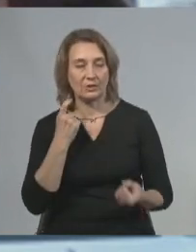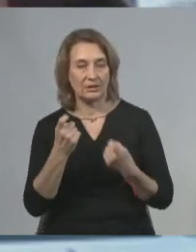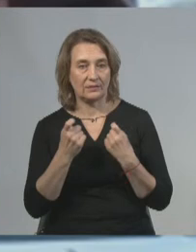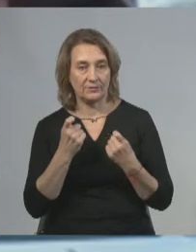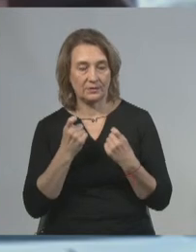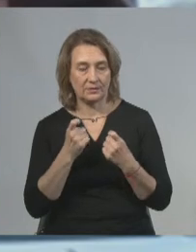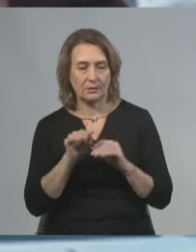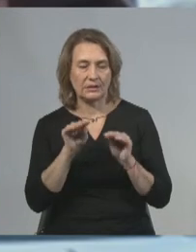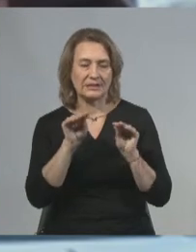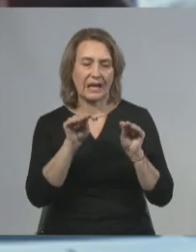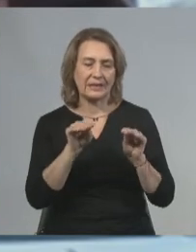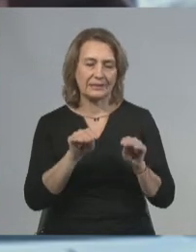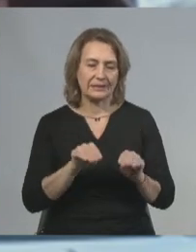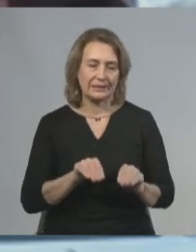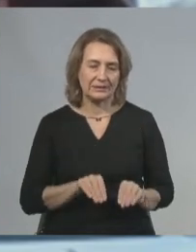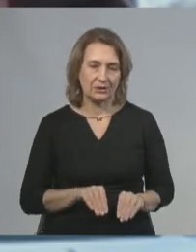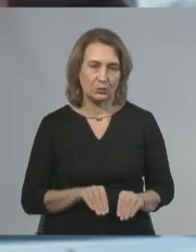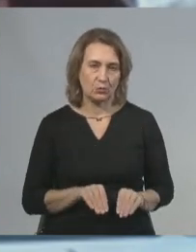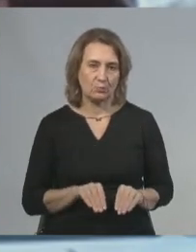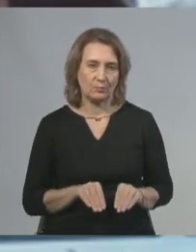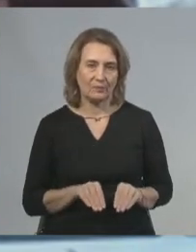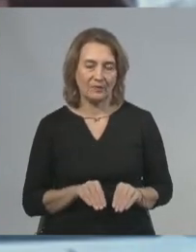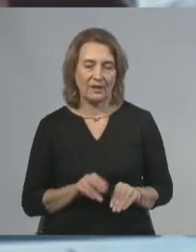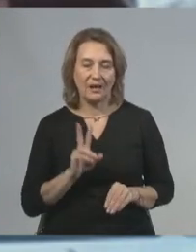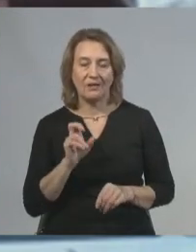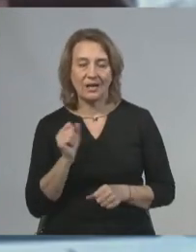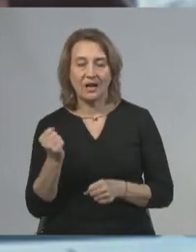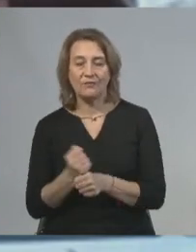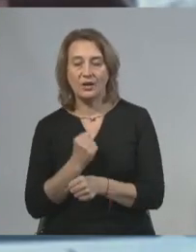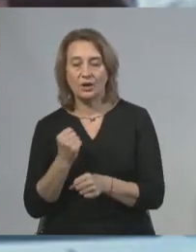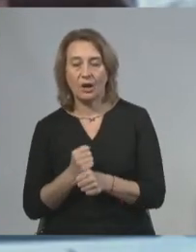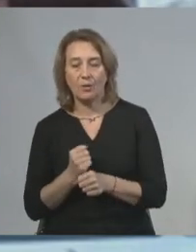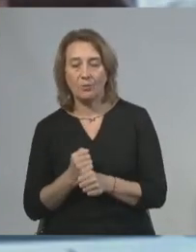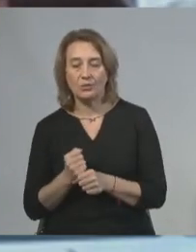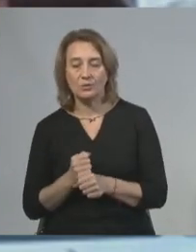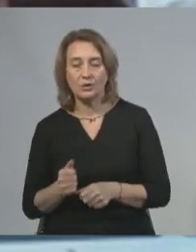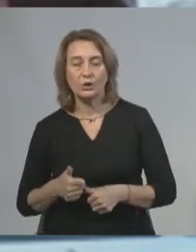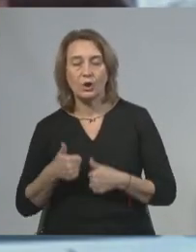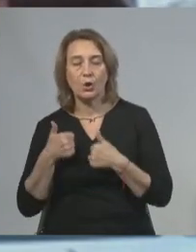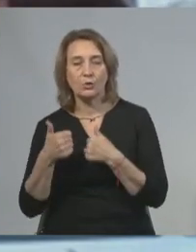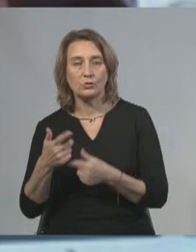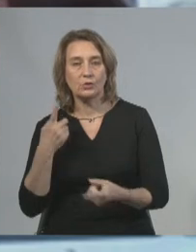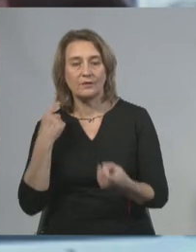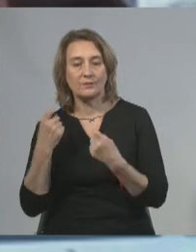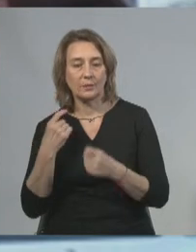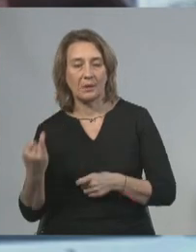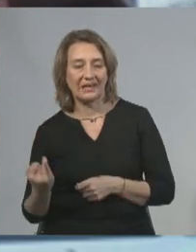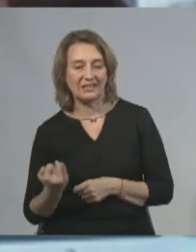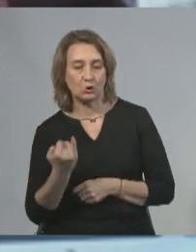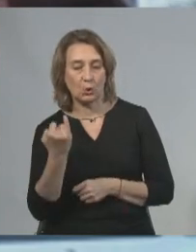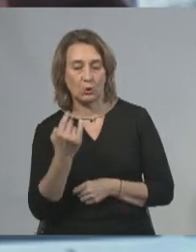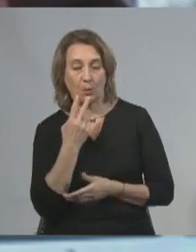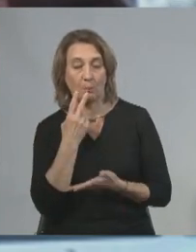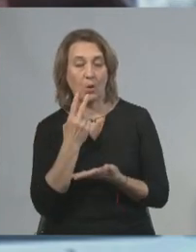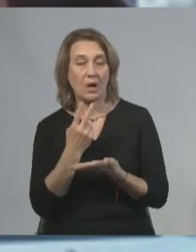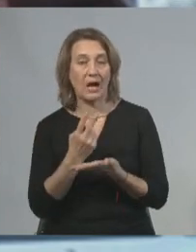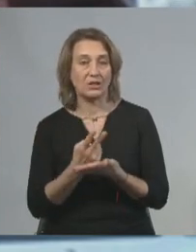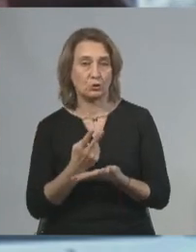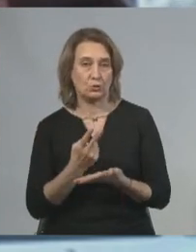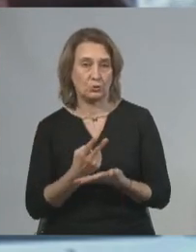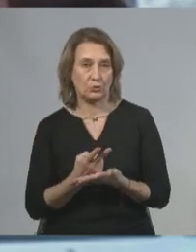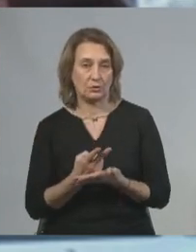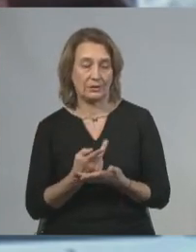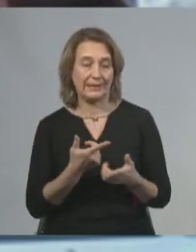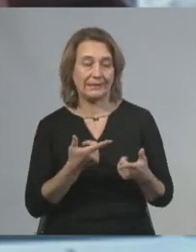you make the good and important stories and show uh uh where the uh uh where the thin lines